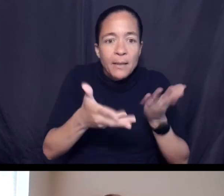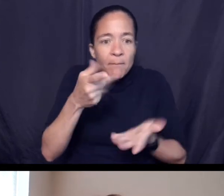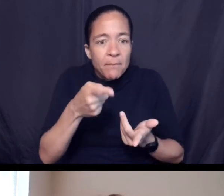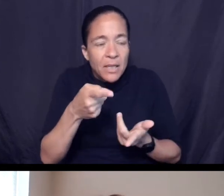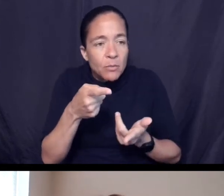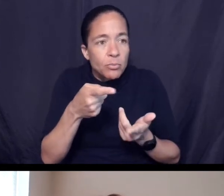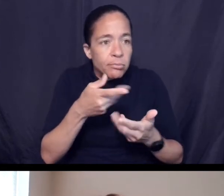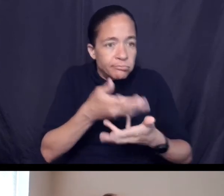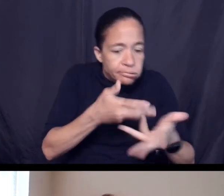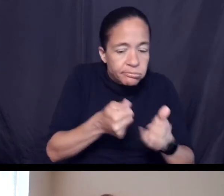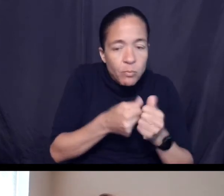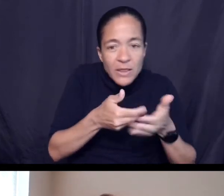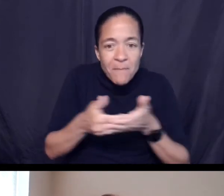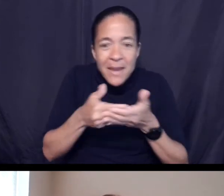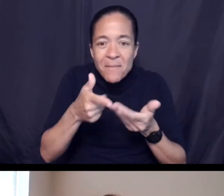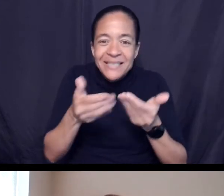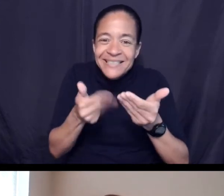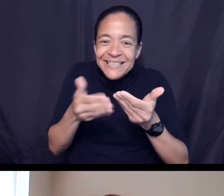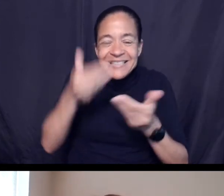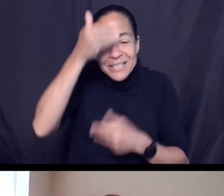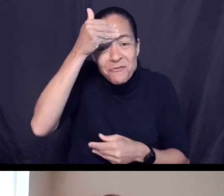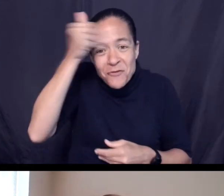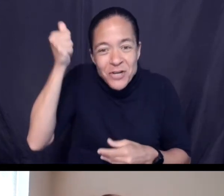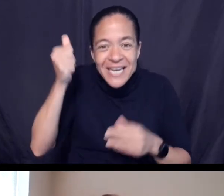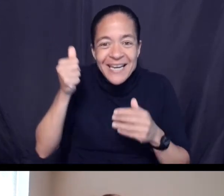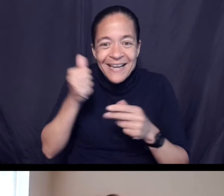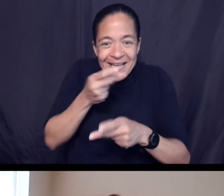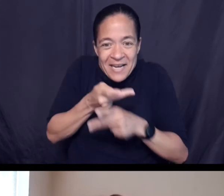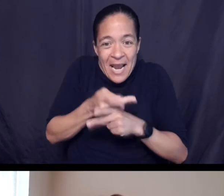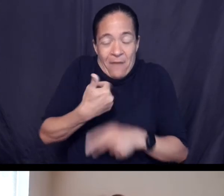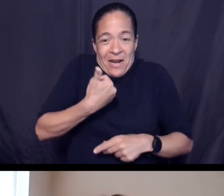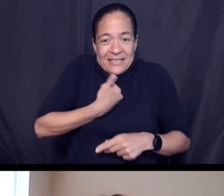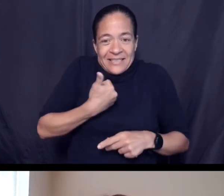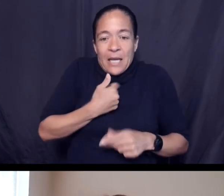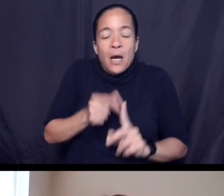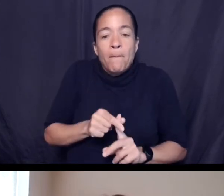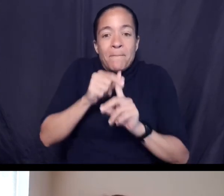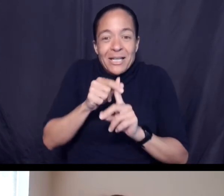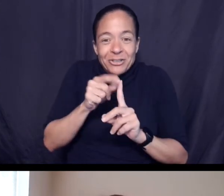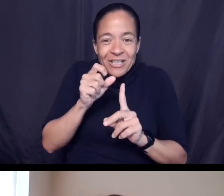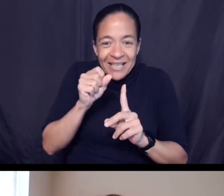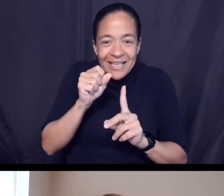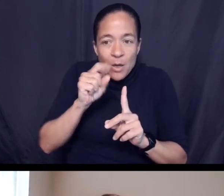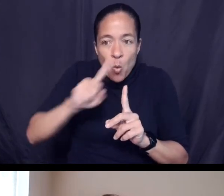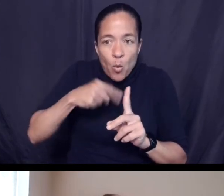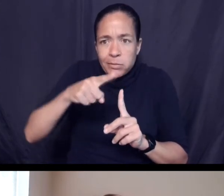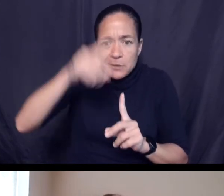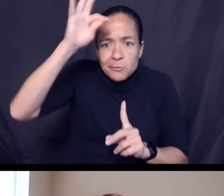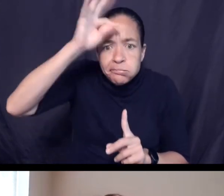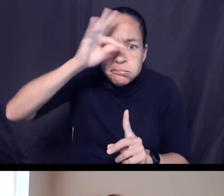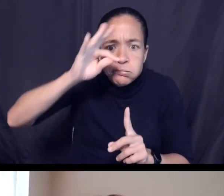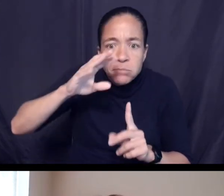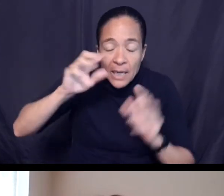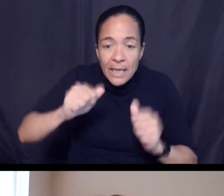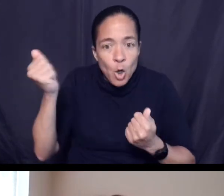home or you're working with toddlers, it's easy to forget these things, especially when you don't know that there's a significant consequence attached. So I